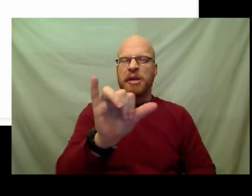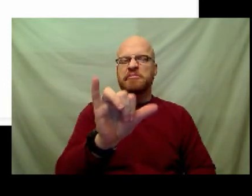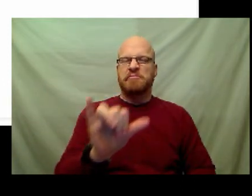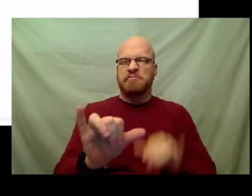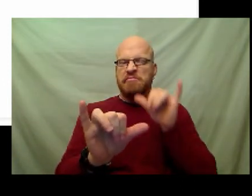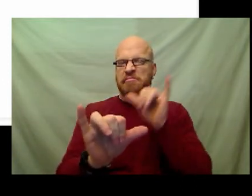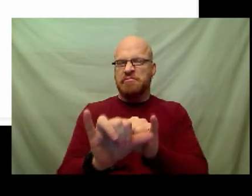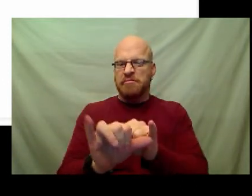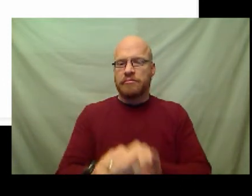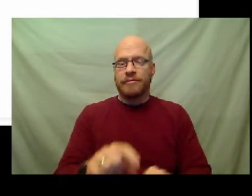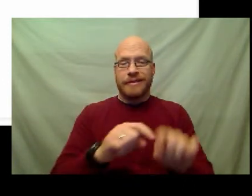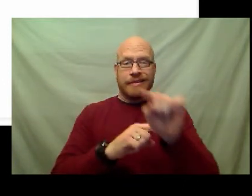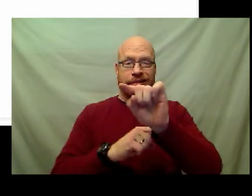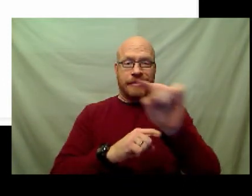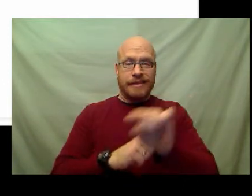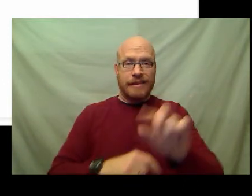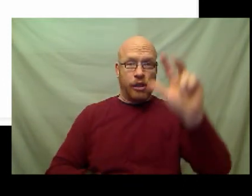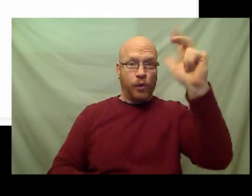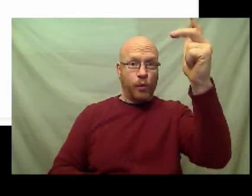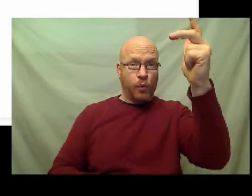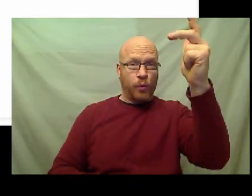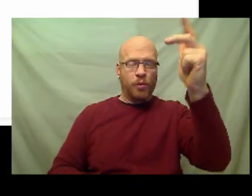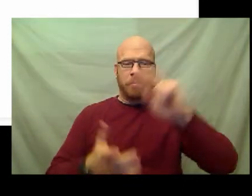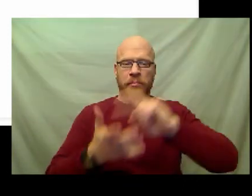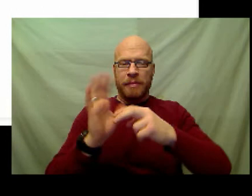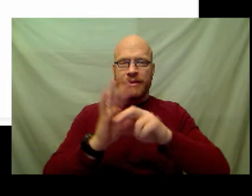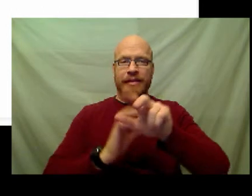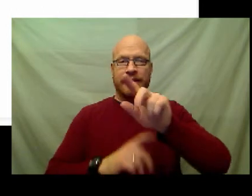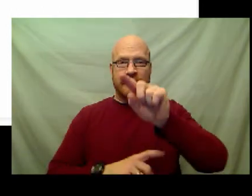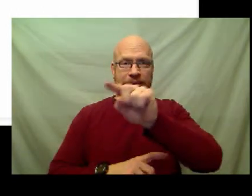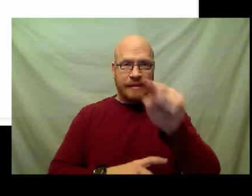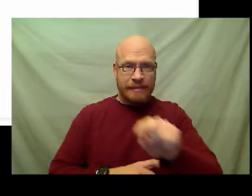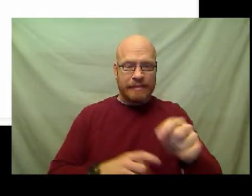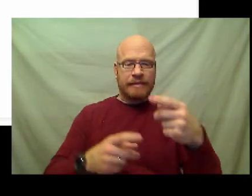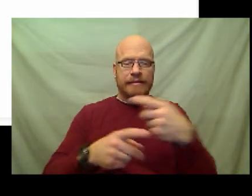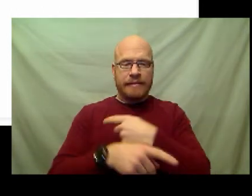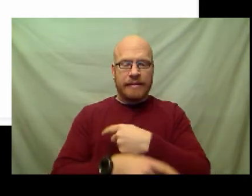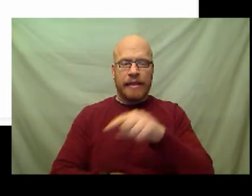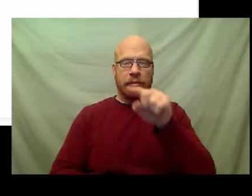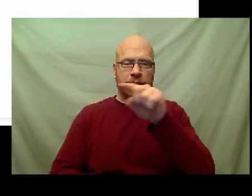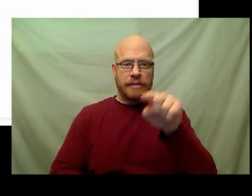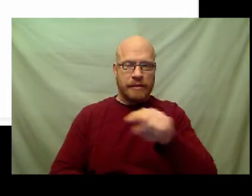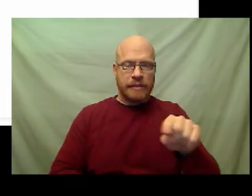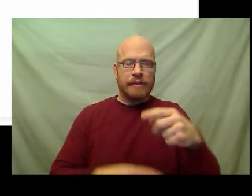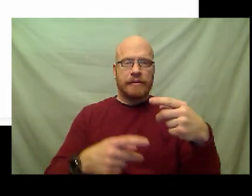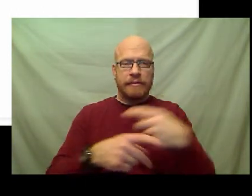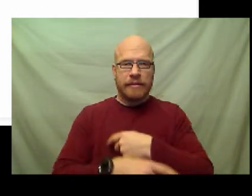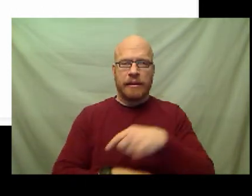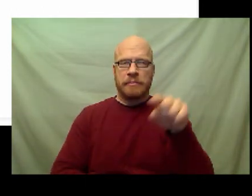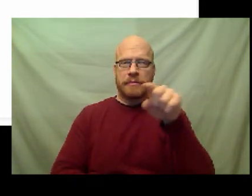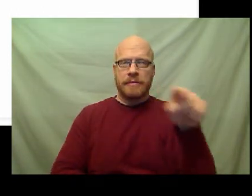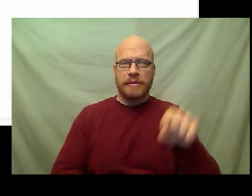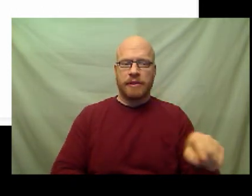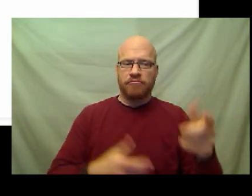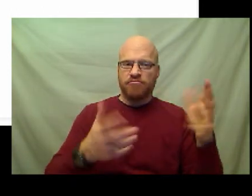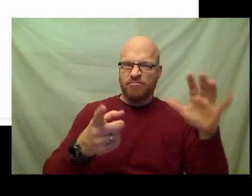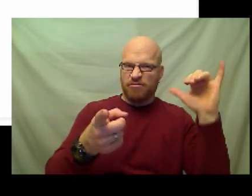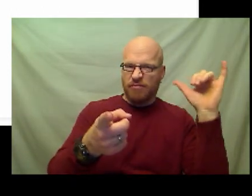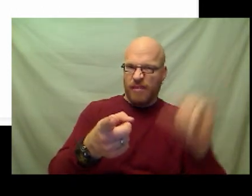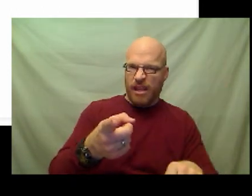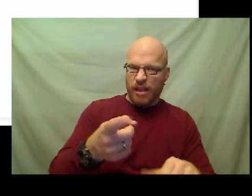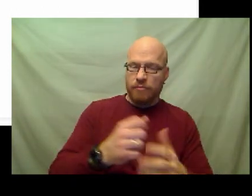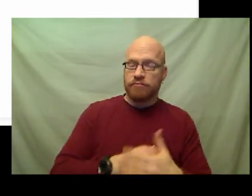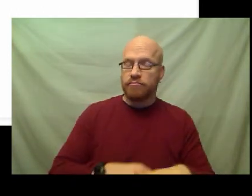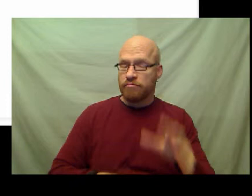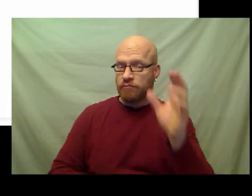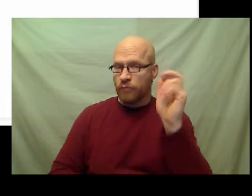just y. Z cubed is z times z times z. And that would be fully